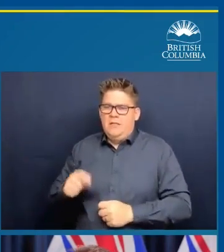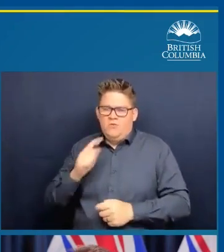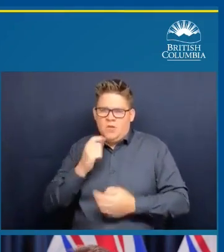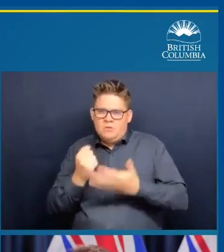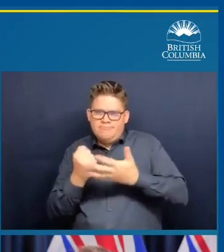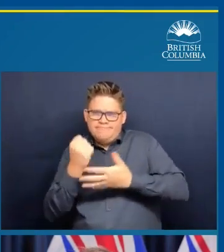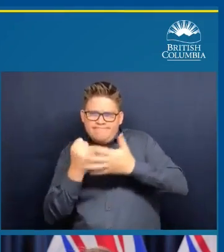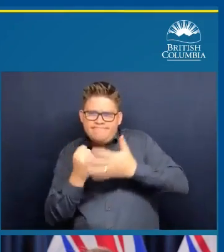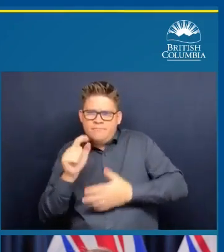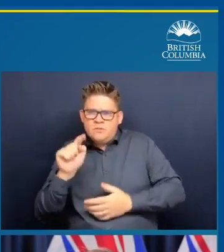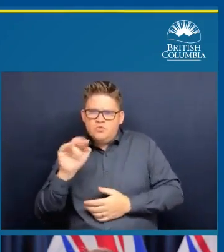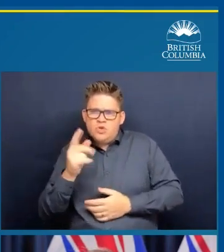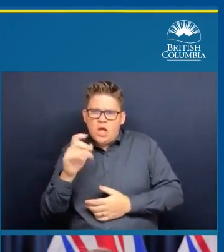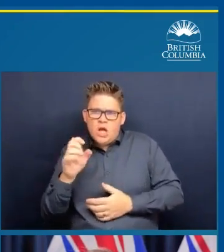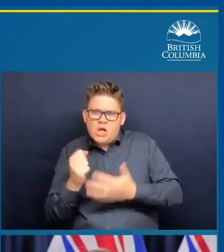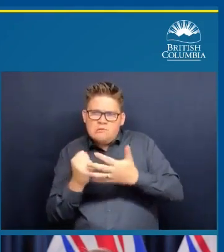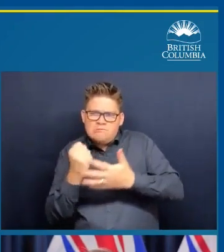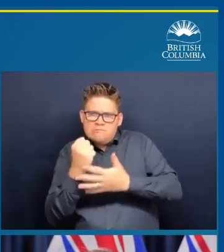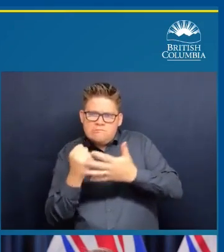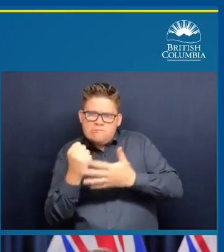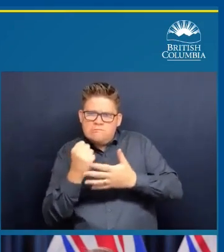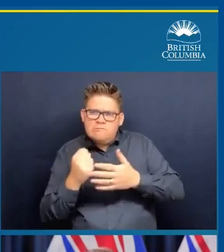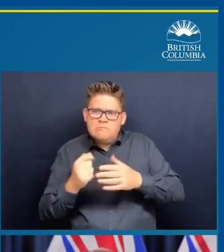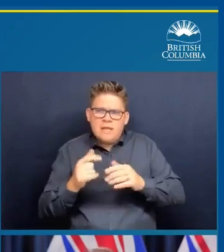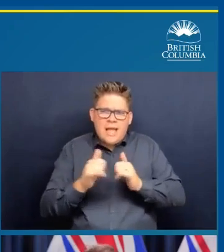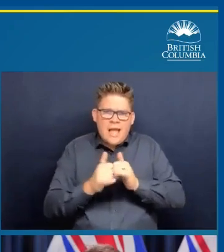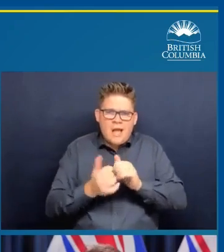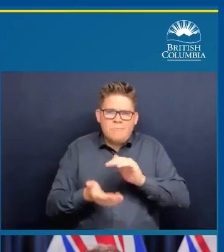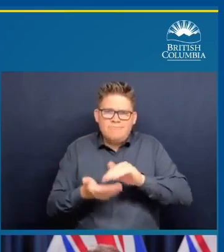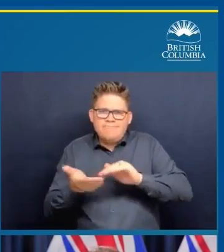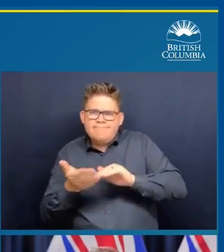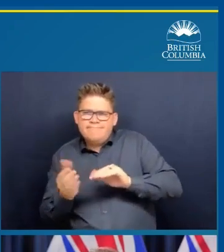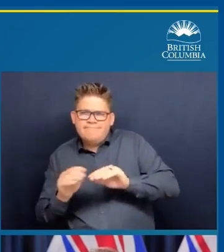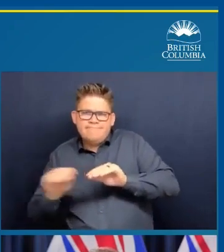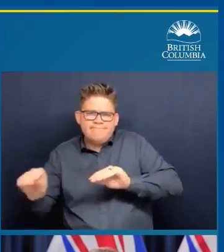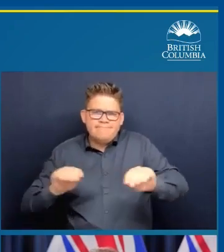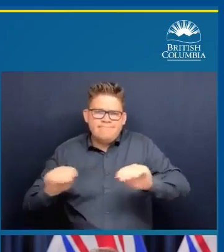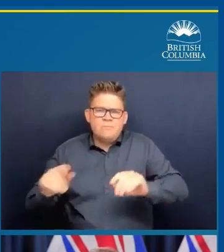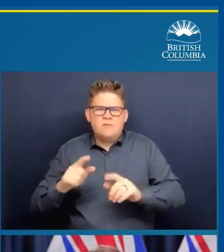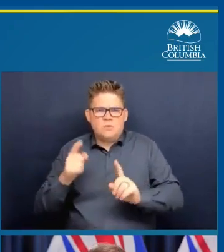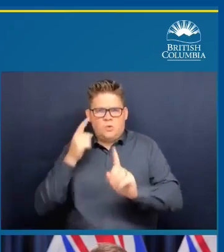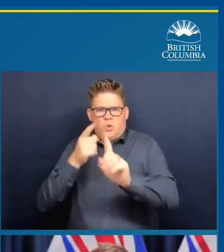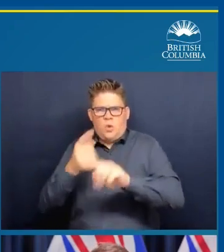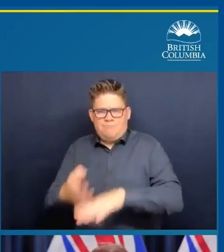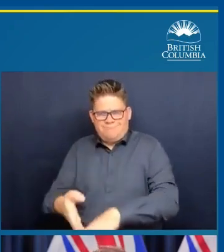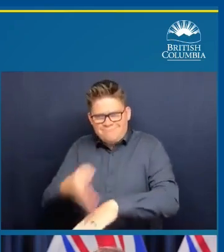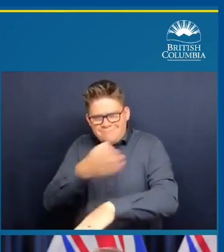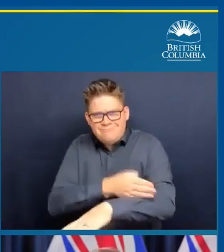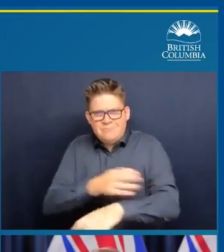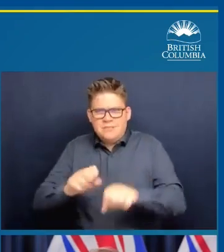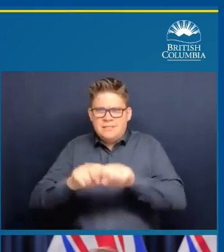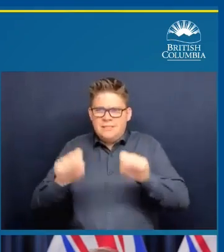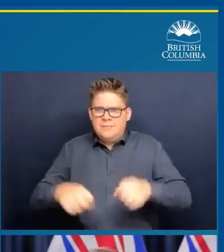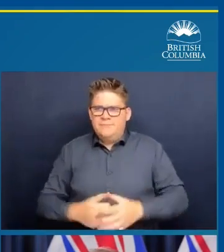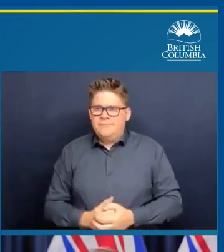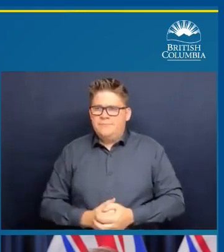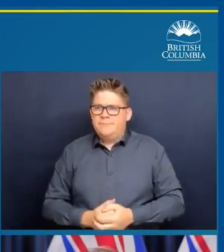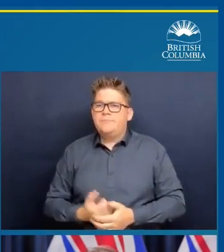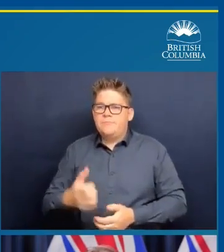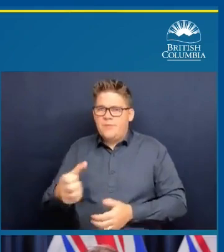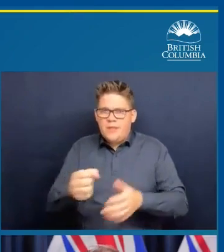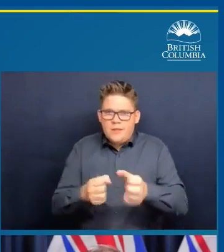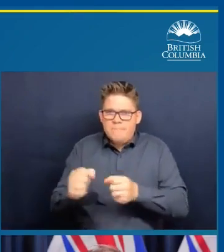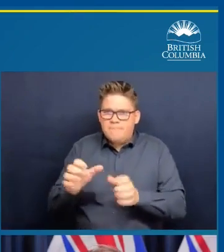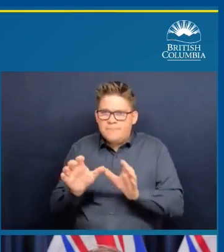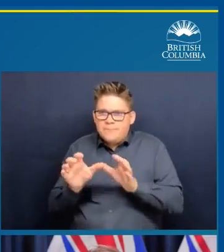care to avoid or shorten hospital stays. They also include hiring more patient care coordinators to improve the flow of patients through